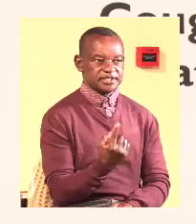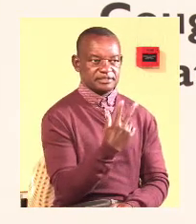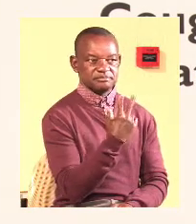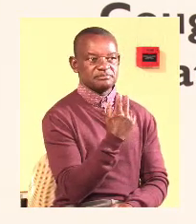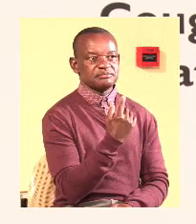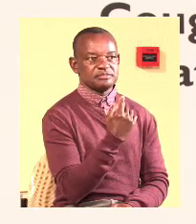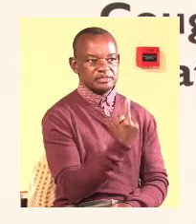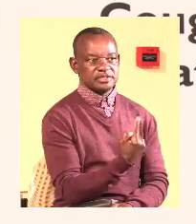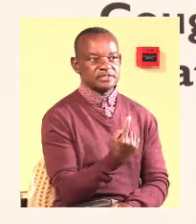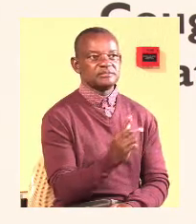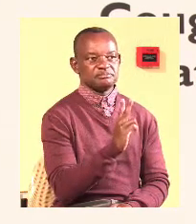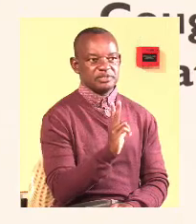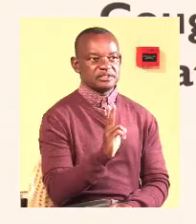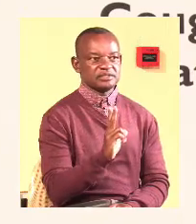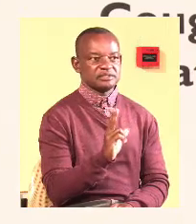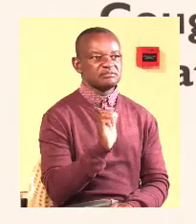involved.